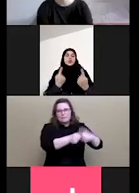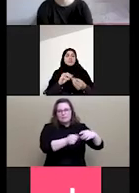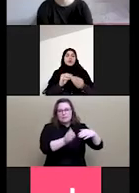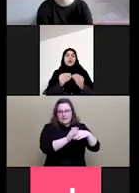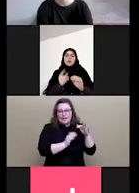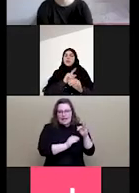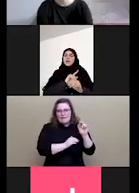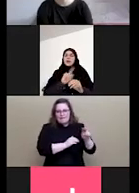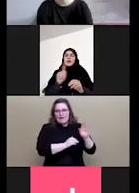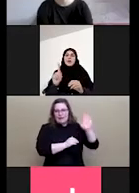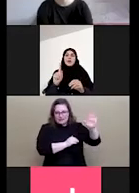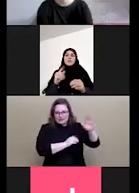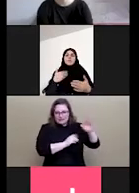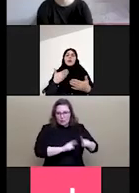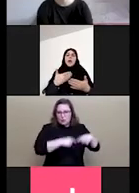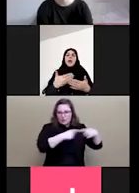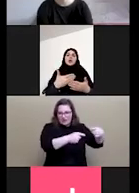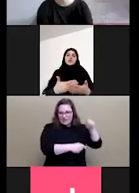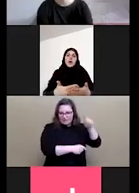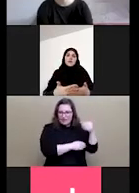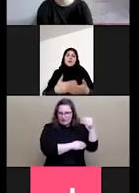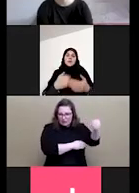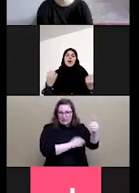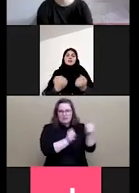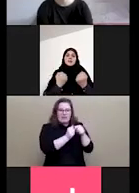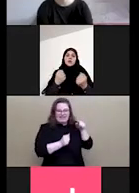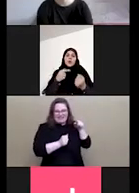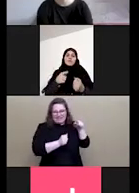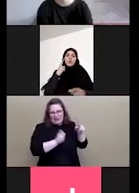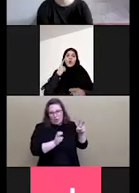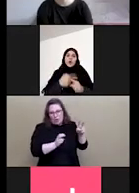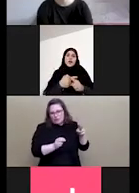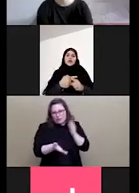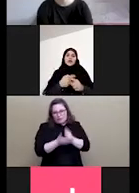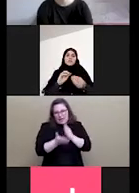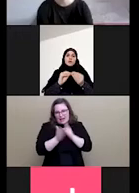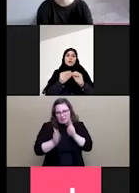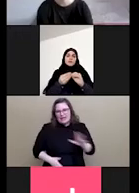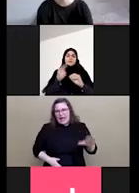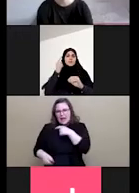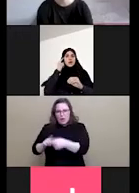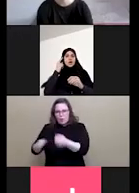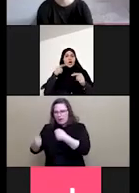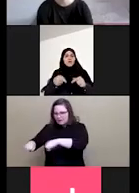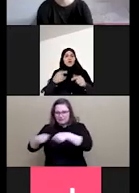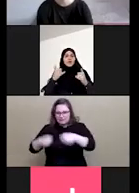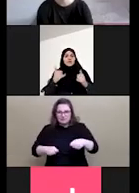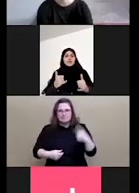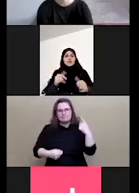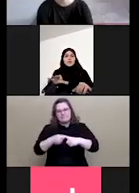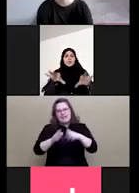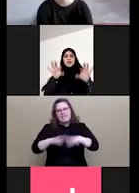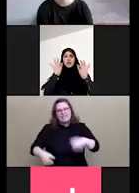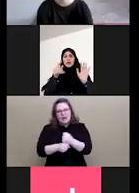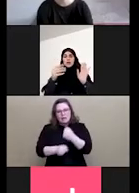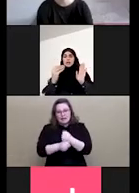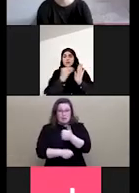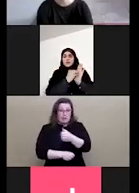but this finding applies to all actors that work on peace building. This is not just the